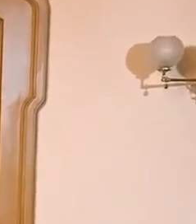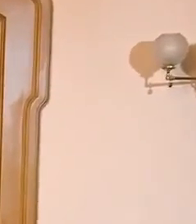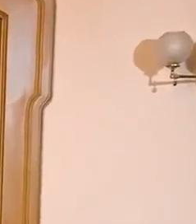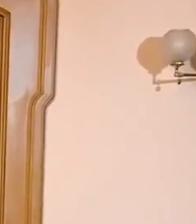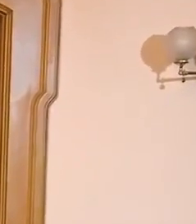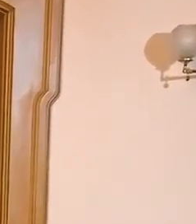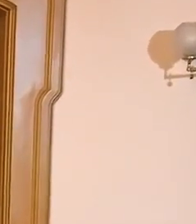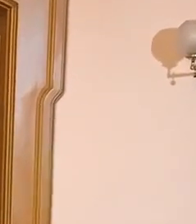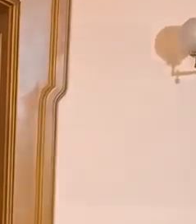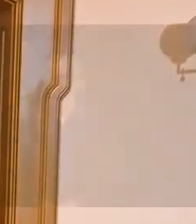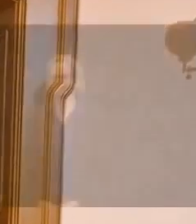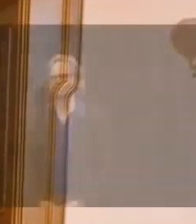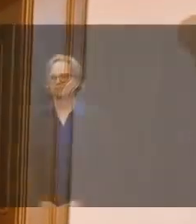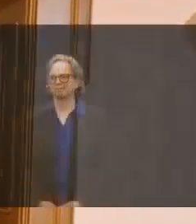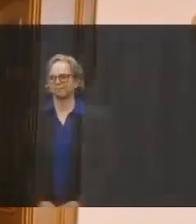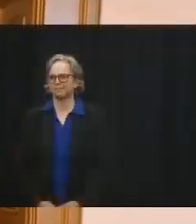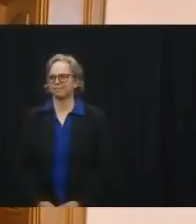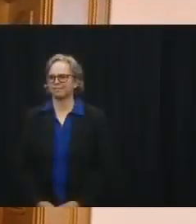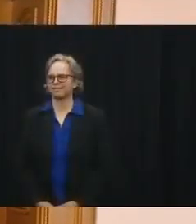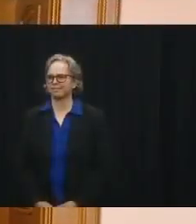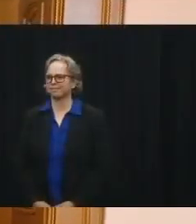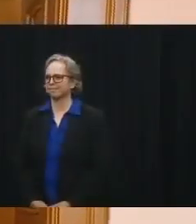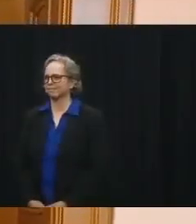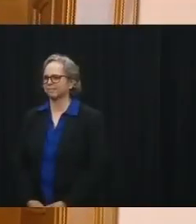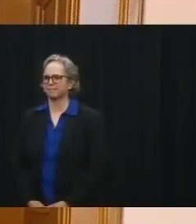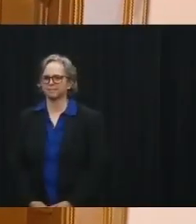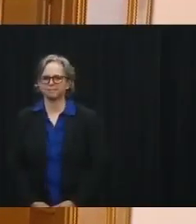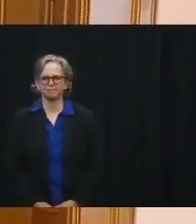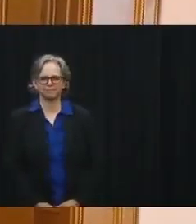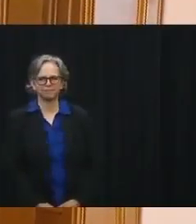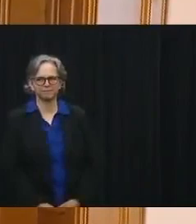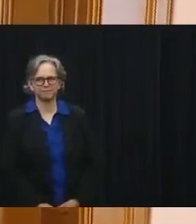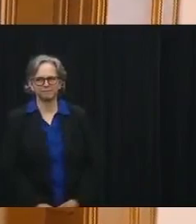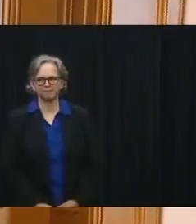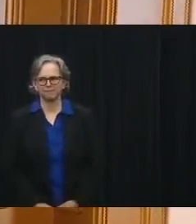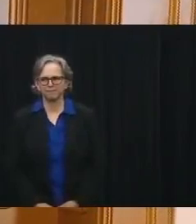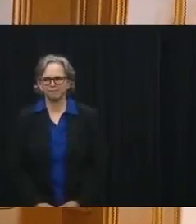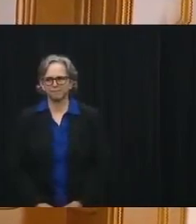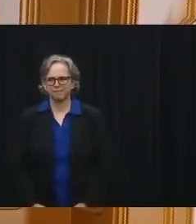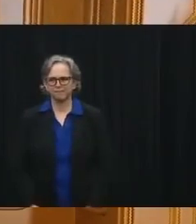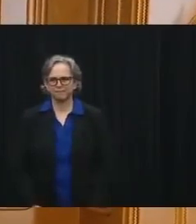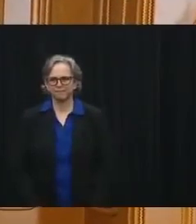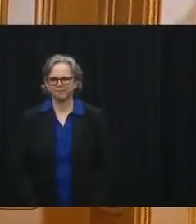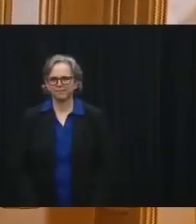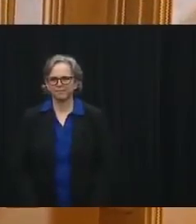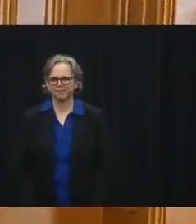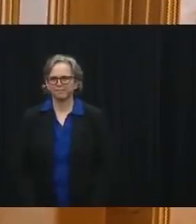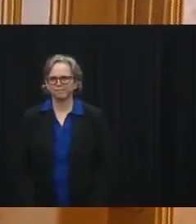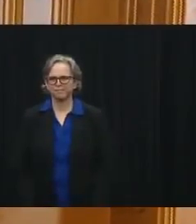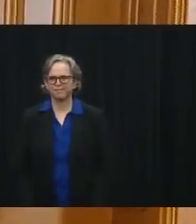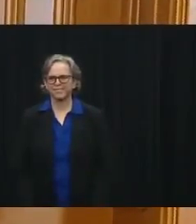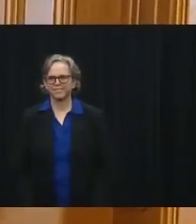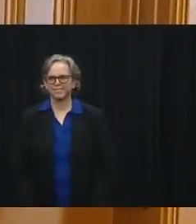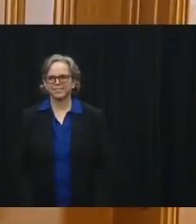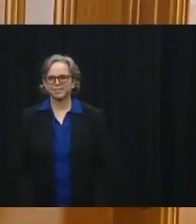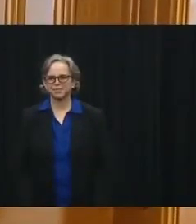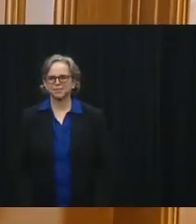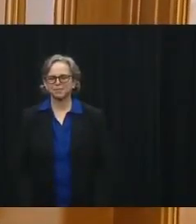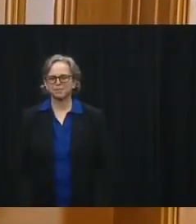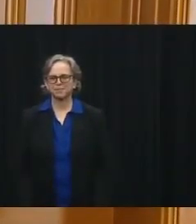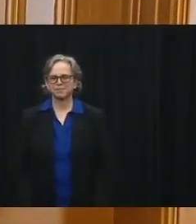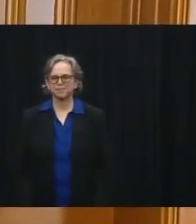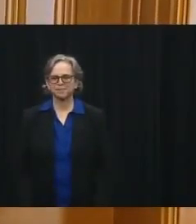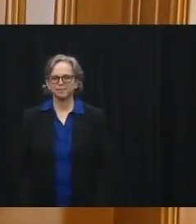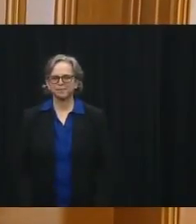Good afternoon, everyone. Let me first thank all of you out there who are doing everything you can